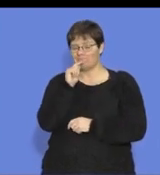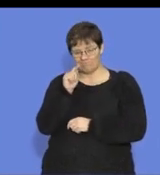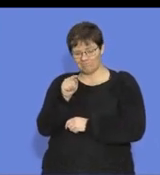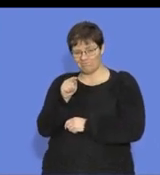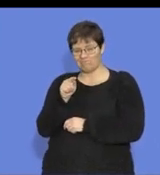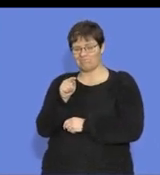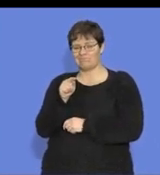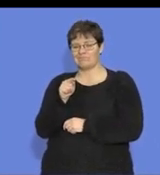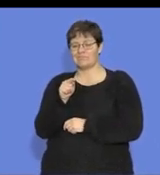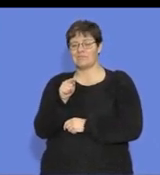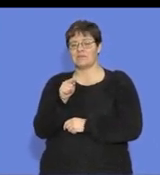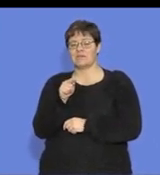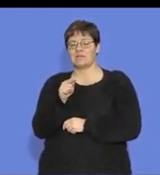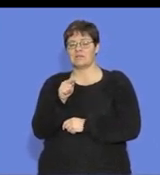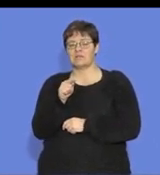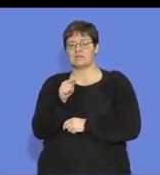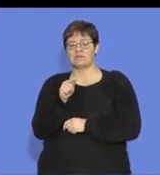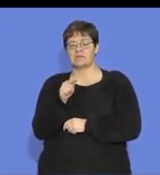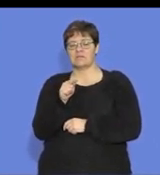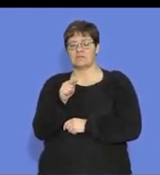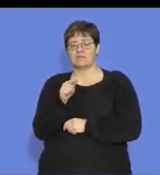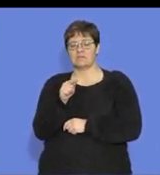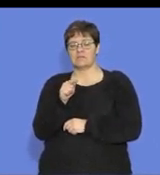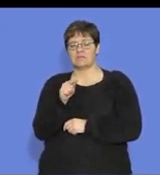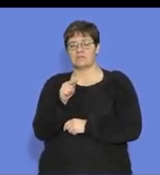had, oh dear,